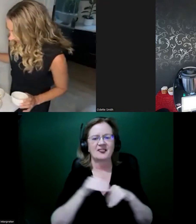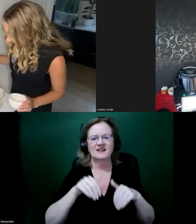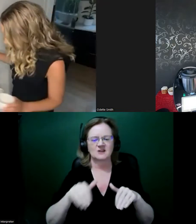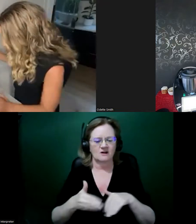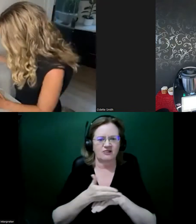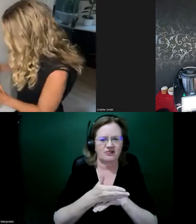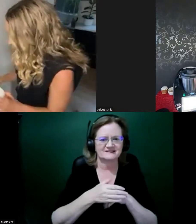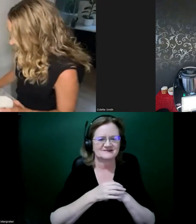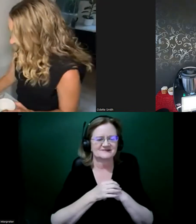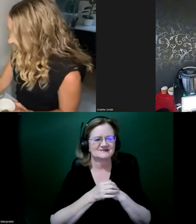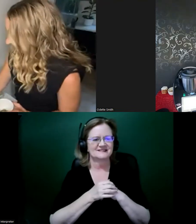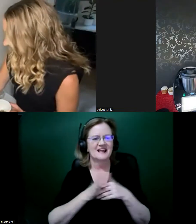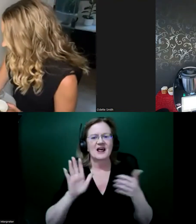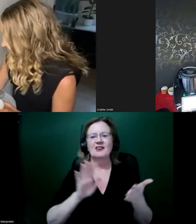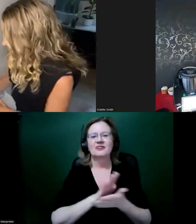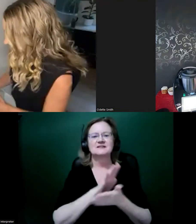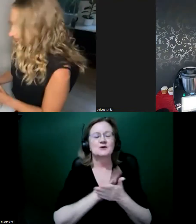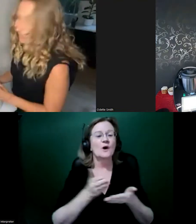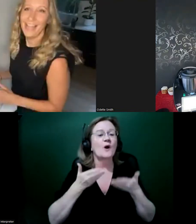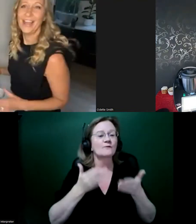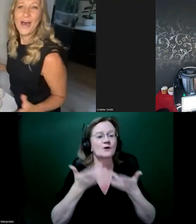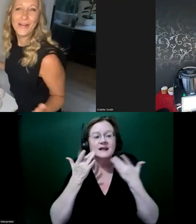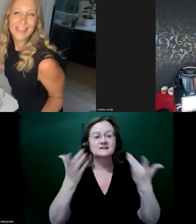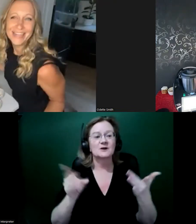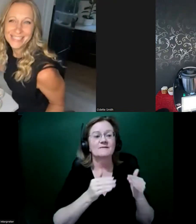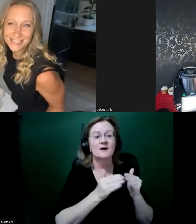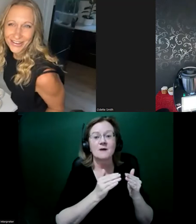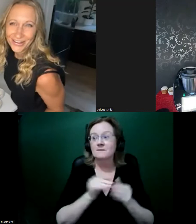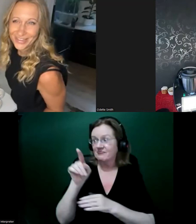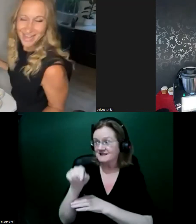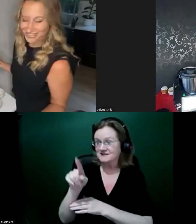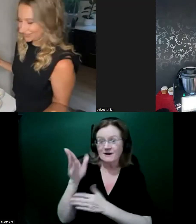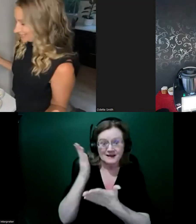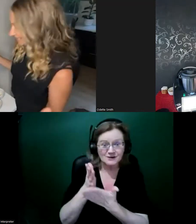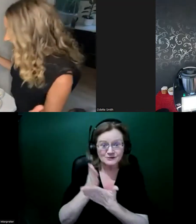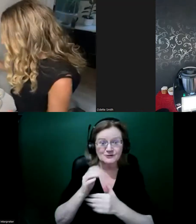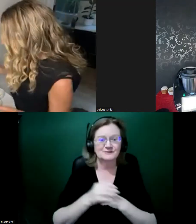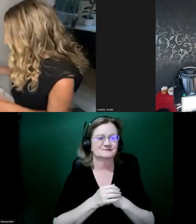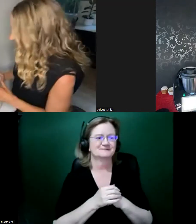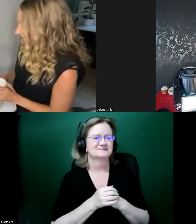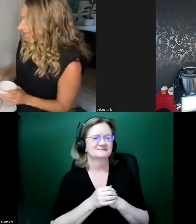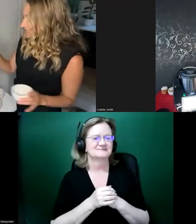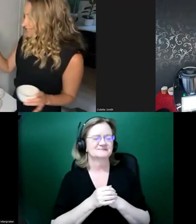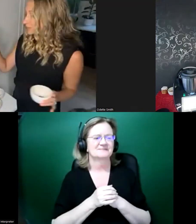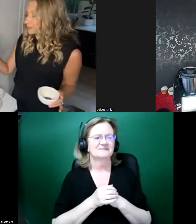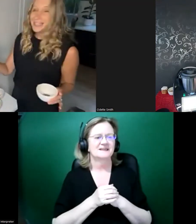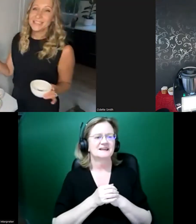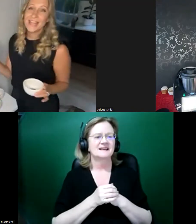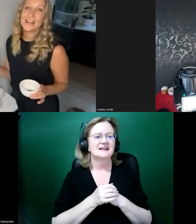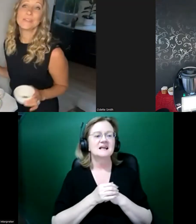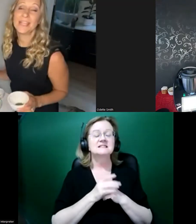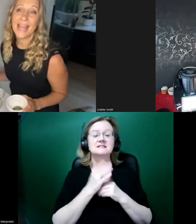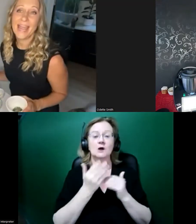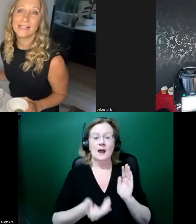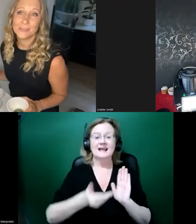It's the joy of being able to cook and demonstrate from home, right? I know, that is true. That is true. Steak, delicious. So what we're going to do